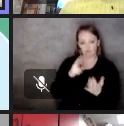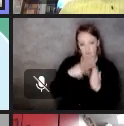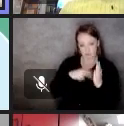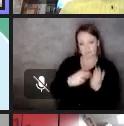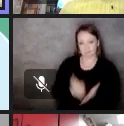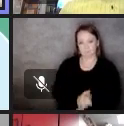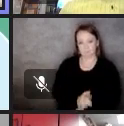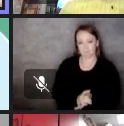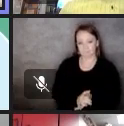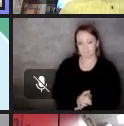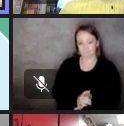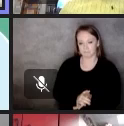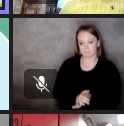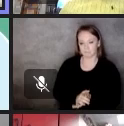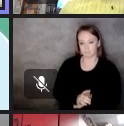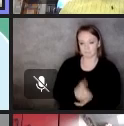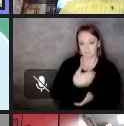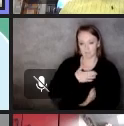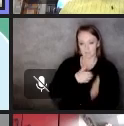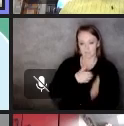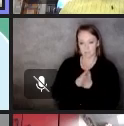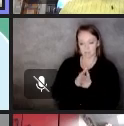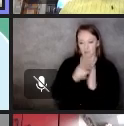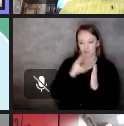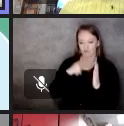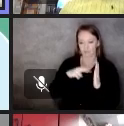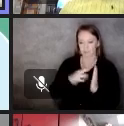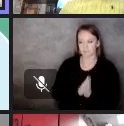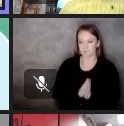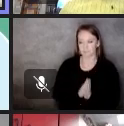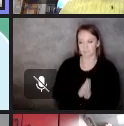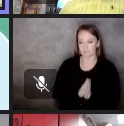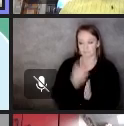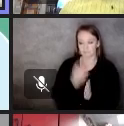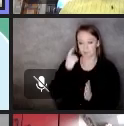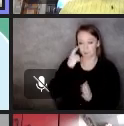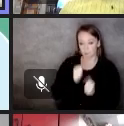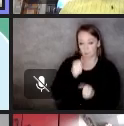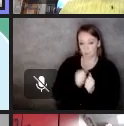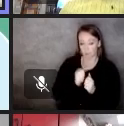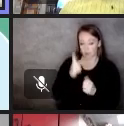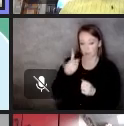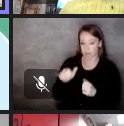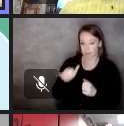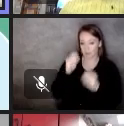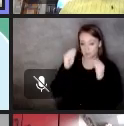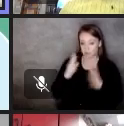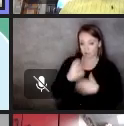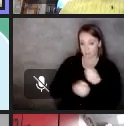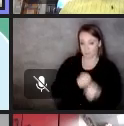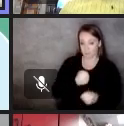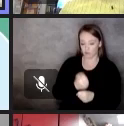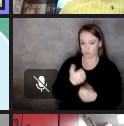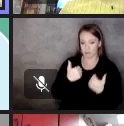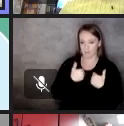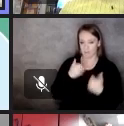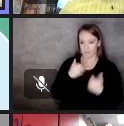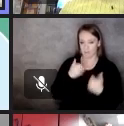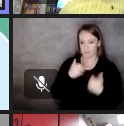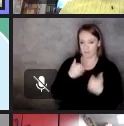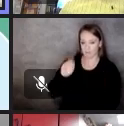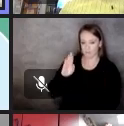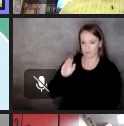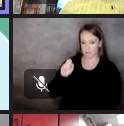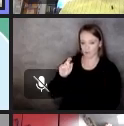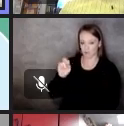So with the Kentucky Teacher of the Year, you have an ambassadorship that you actually do, where you represent